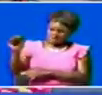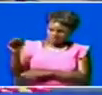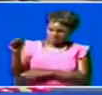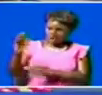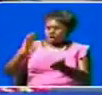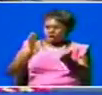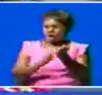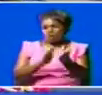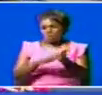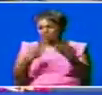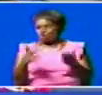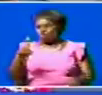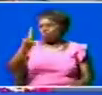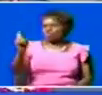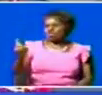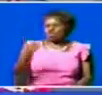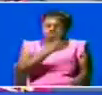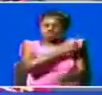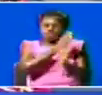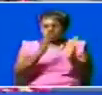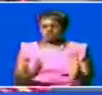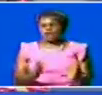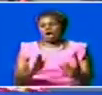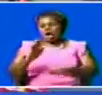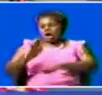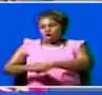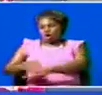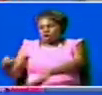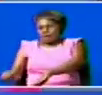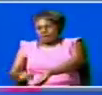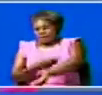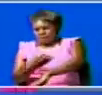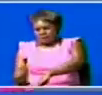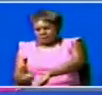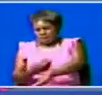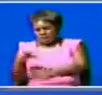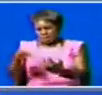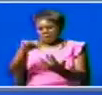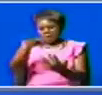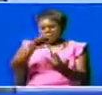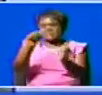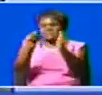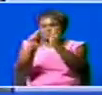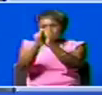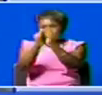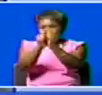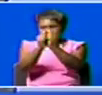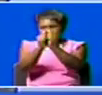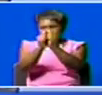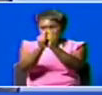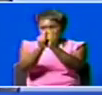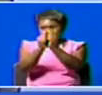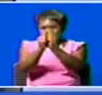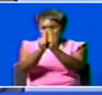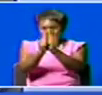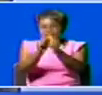leave a comment or maybe a question for the doctor here with regards to cancer. And we're going to pick about 10 of you. And those are the people